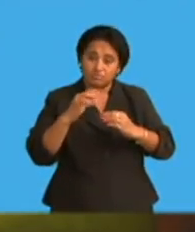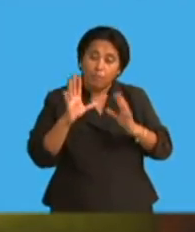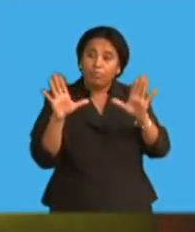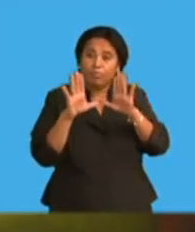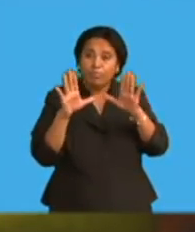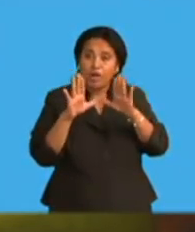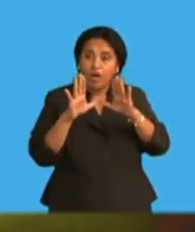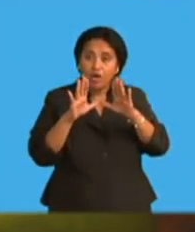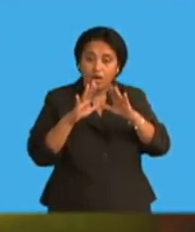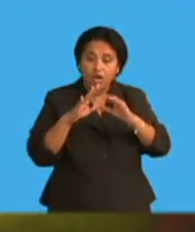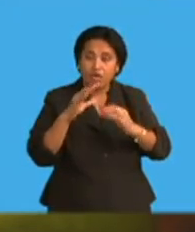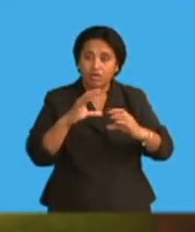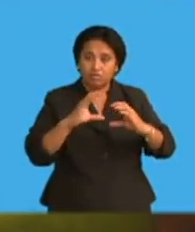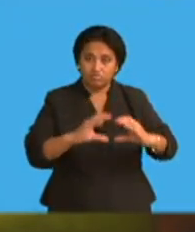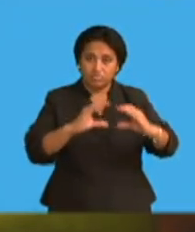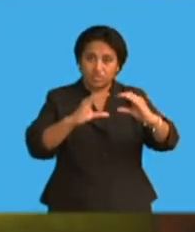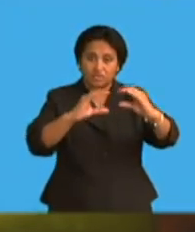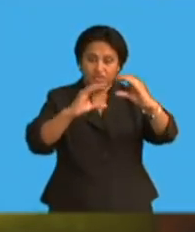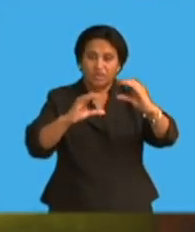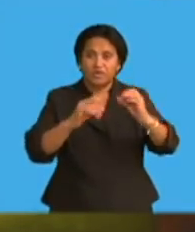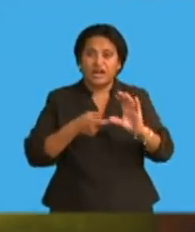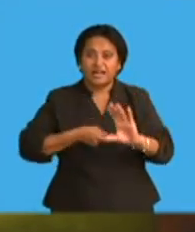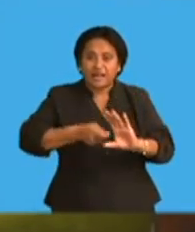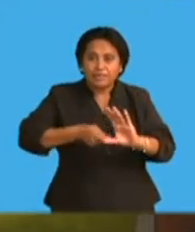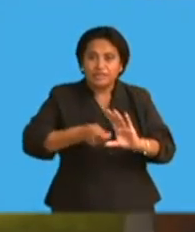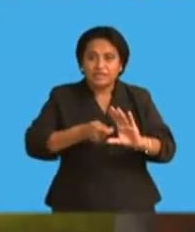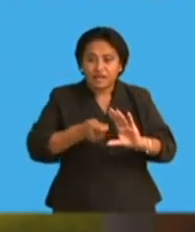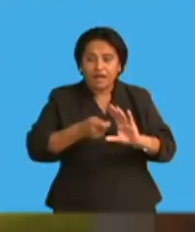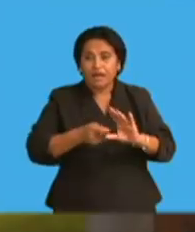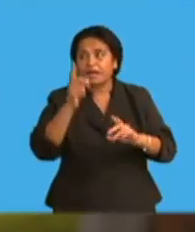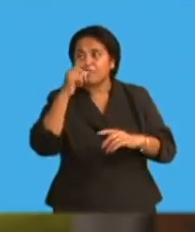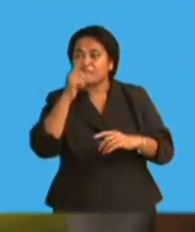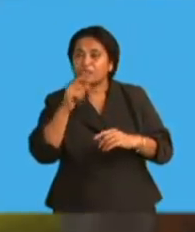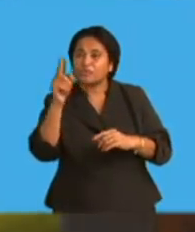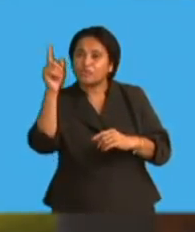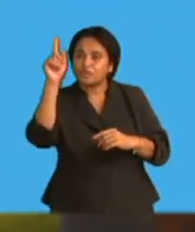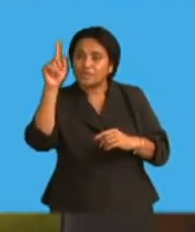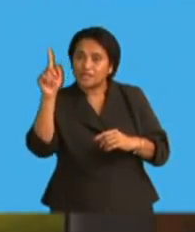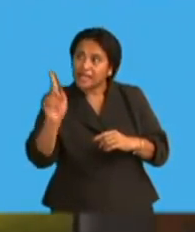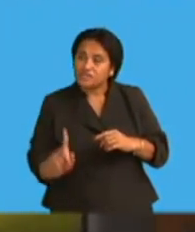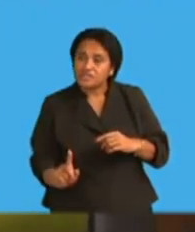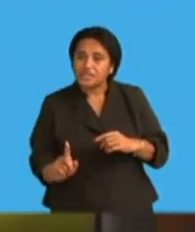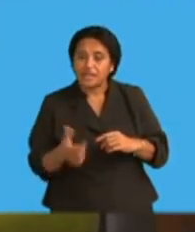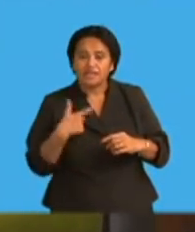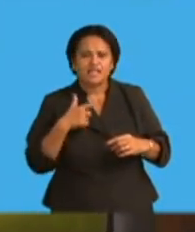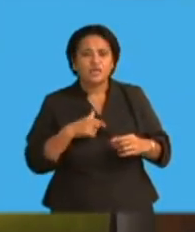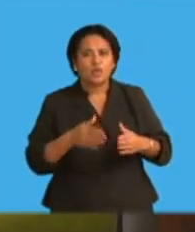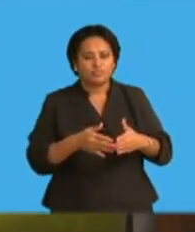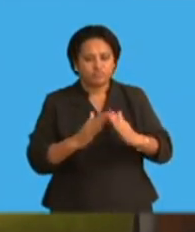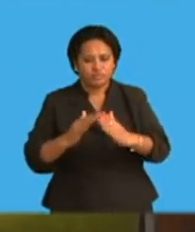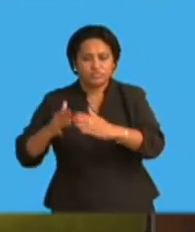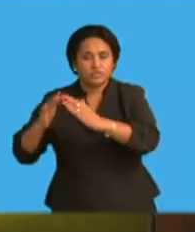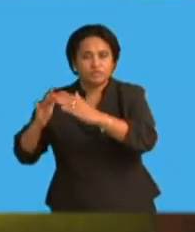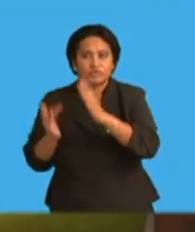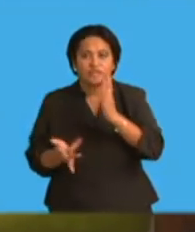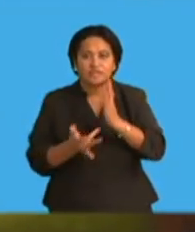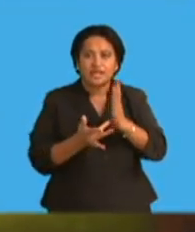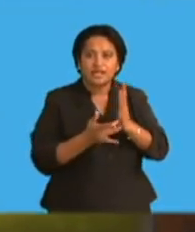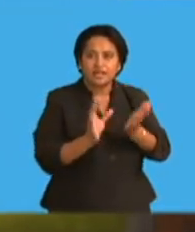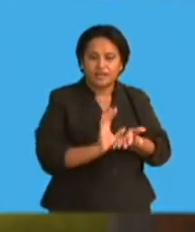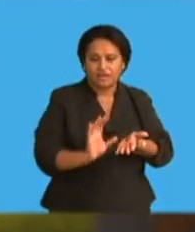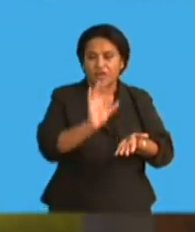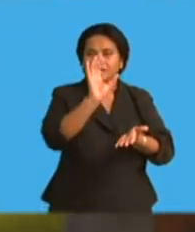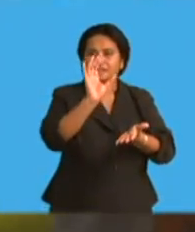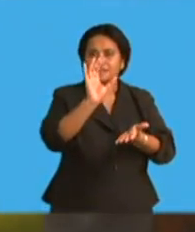hour. Electricians are getting $12 an hour. We need more of them. This is why we set up these technical colleges. The economy is growing. Let's all